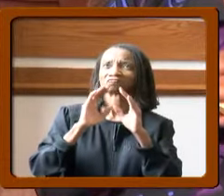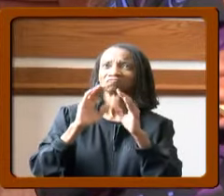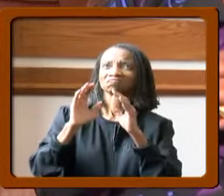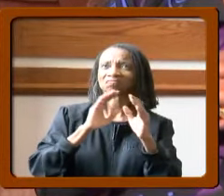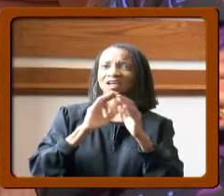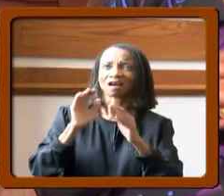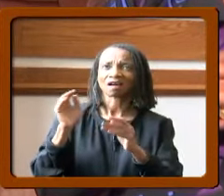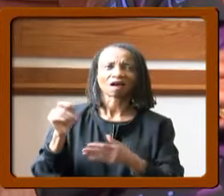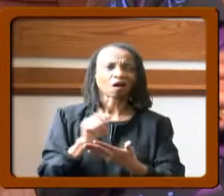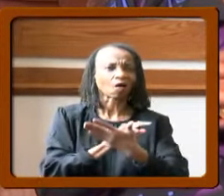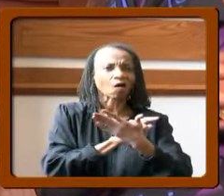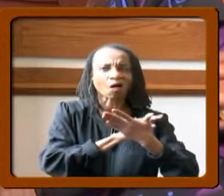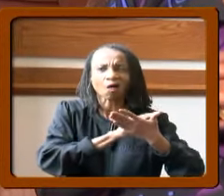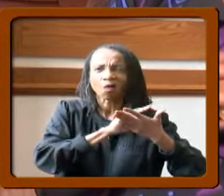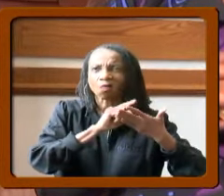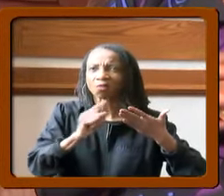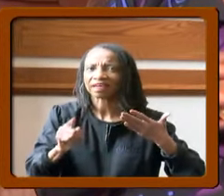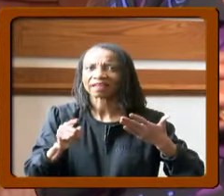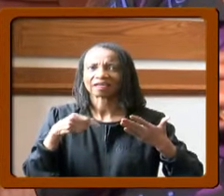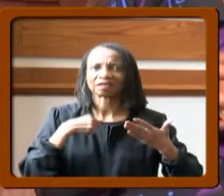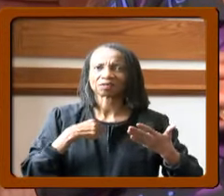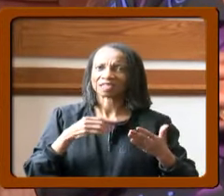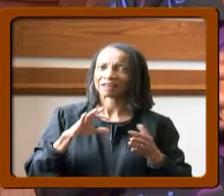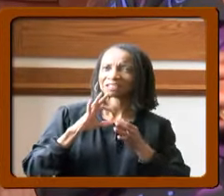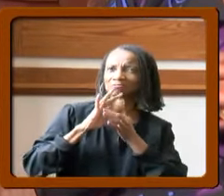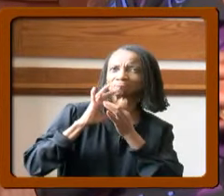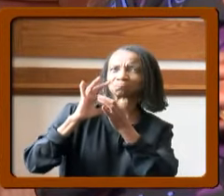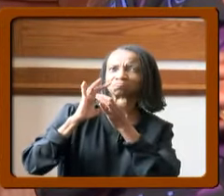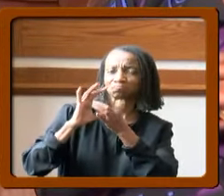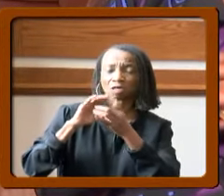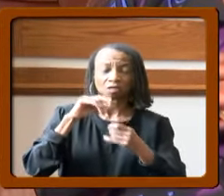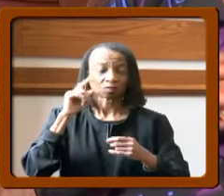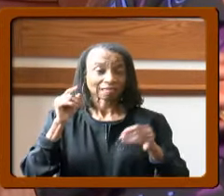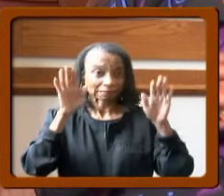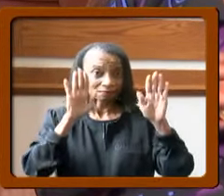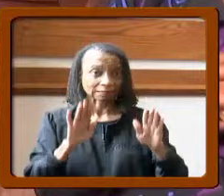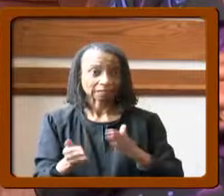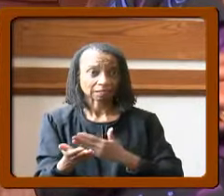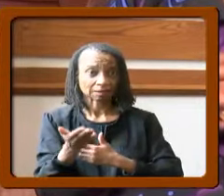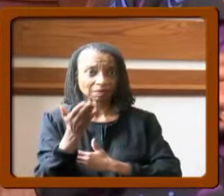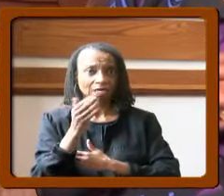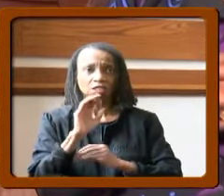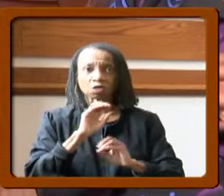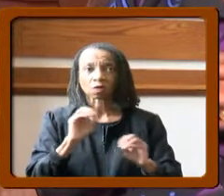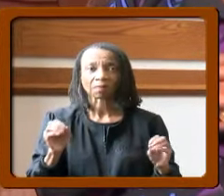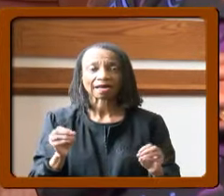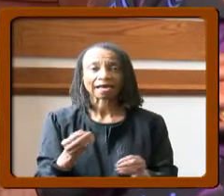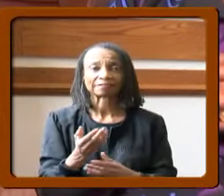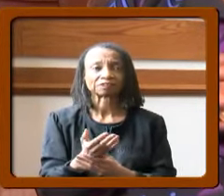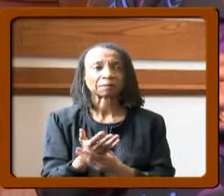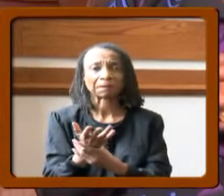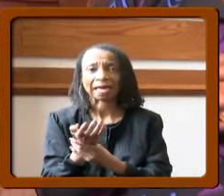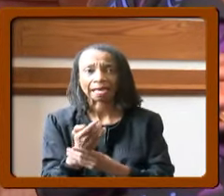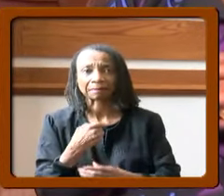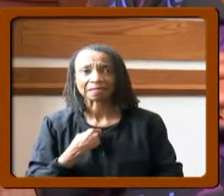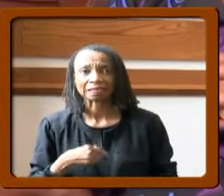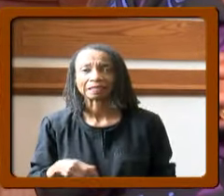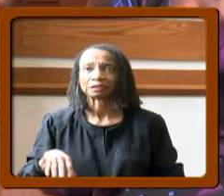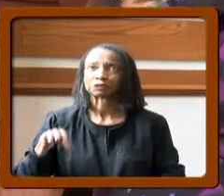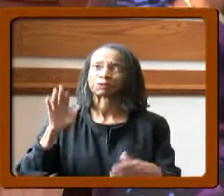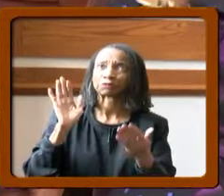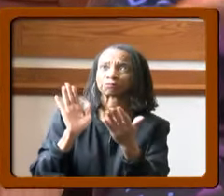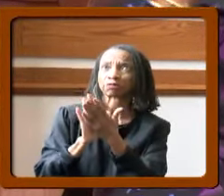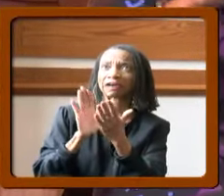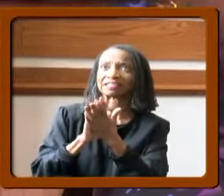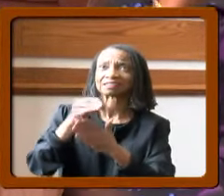thing going on. And so when I show up on Sunday morning, nobody has to beg me to praise God because I've